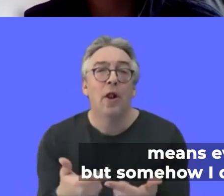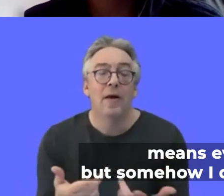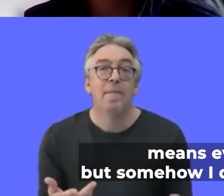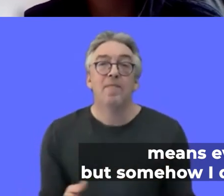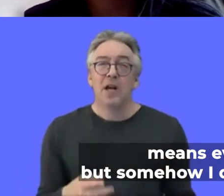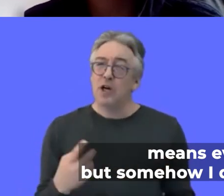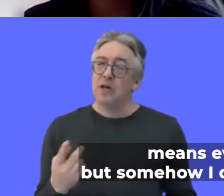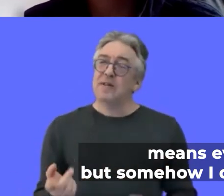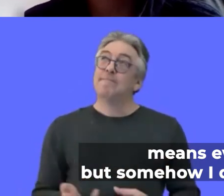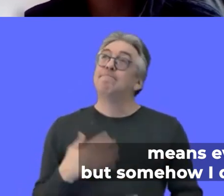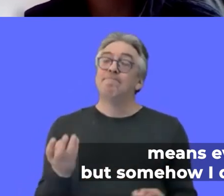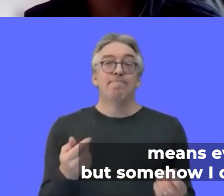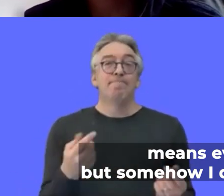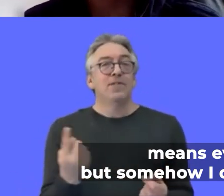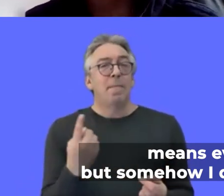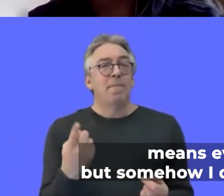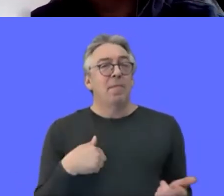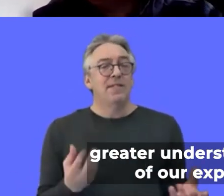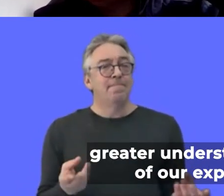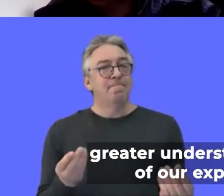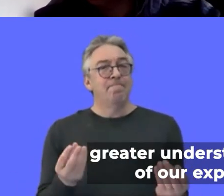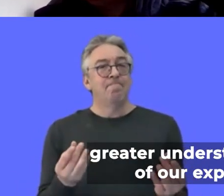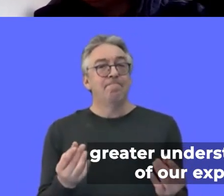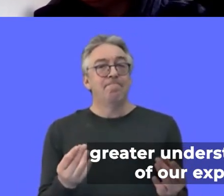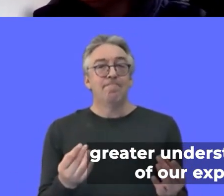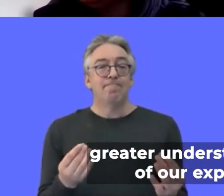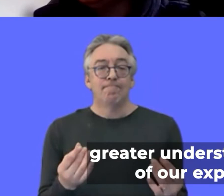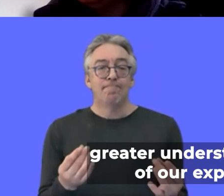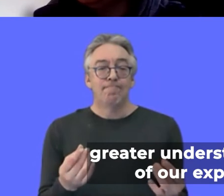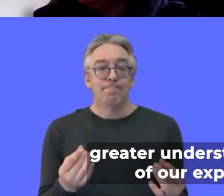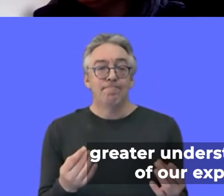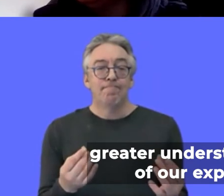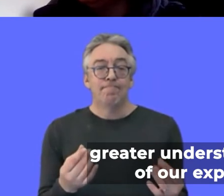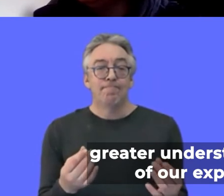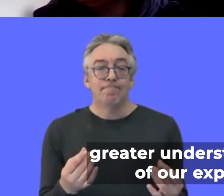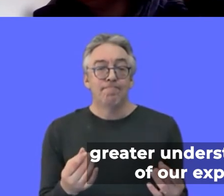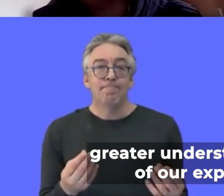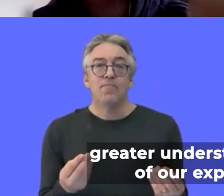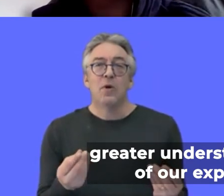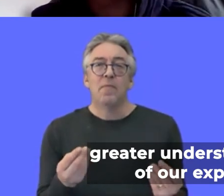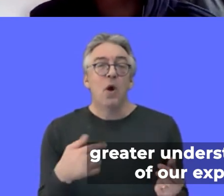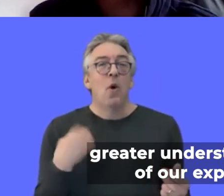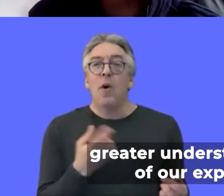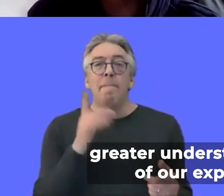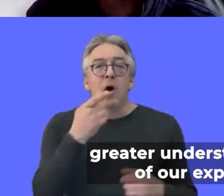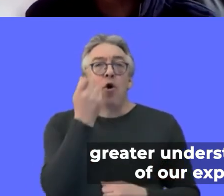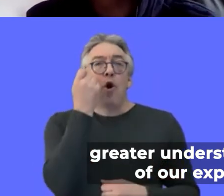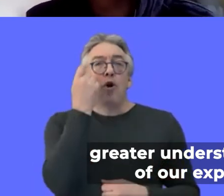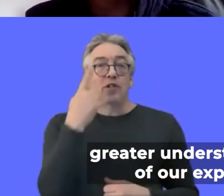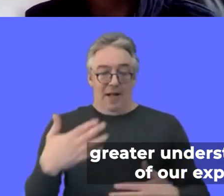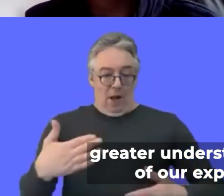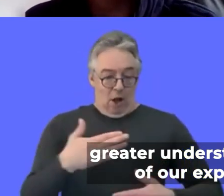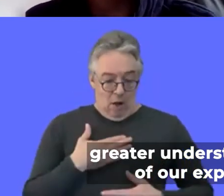do think a much more greater understanding of the value of our